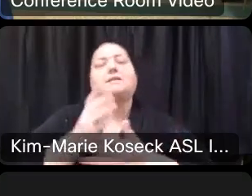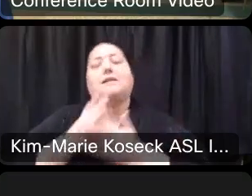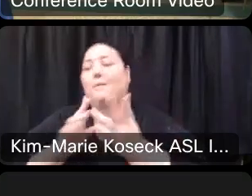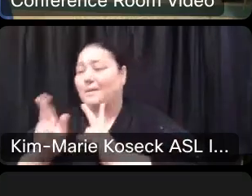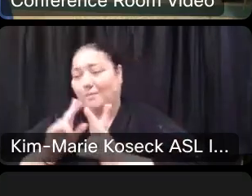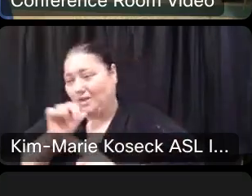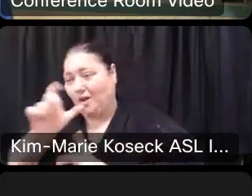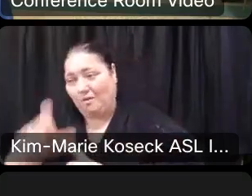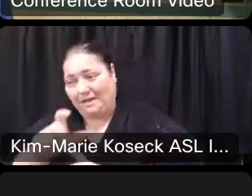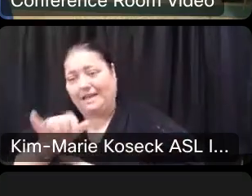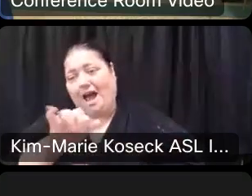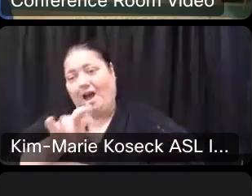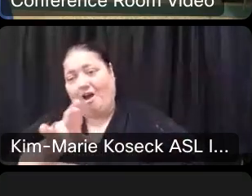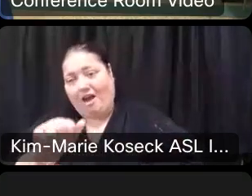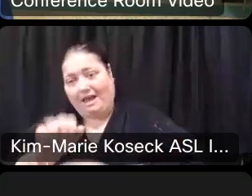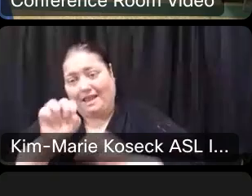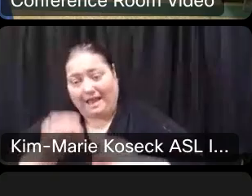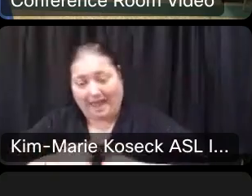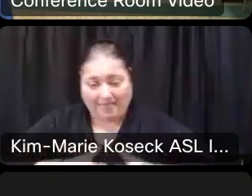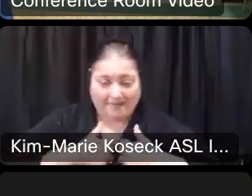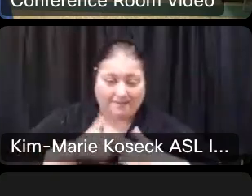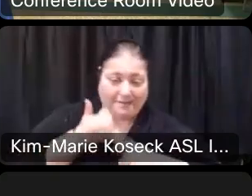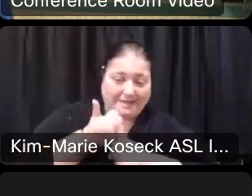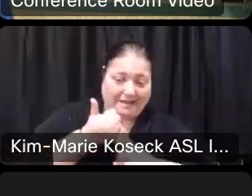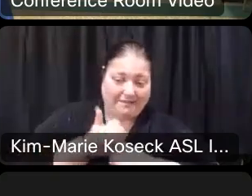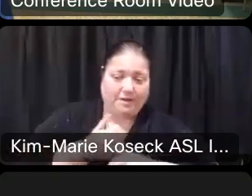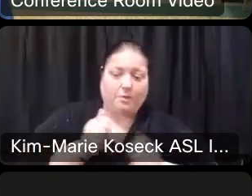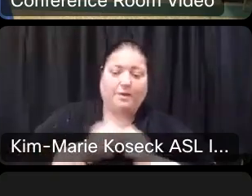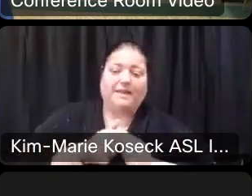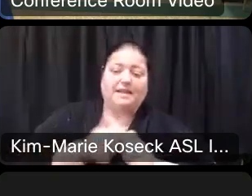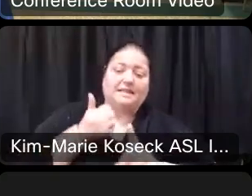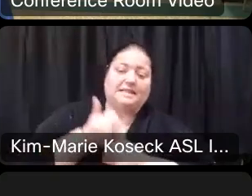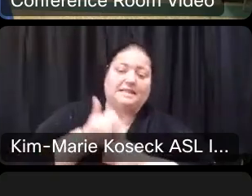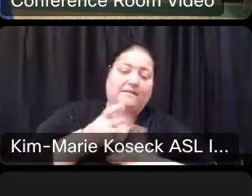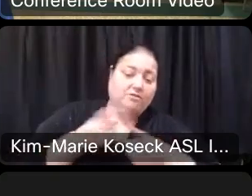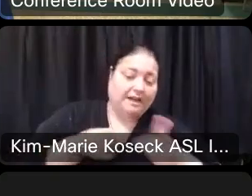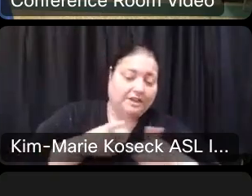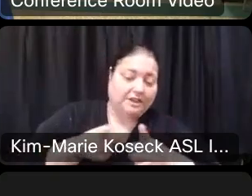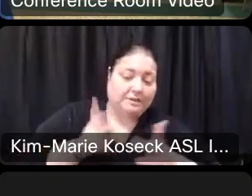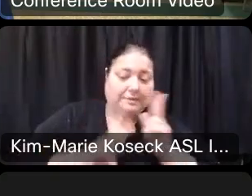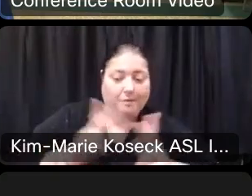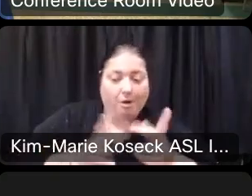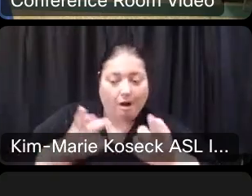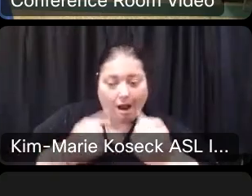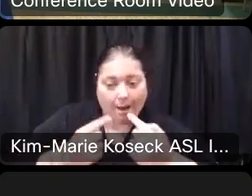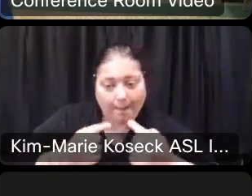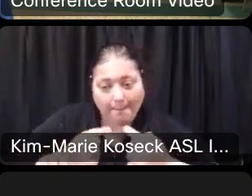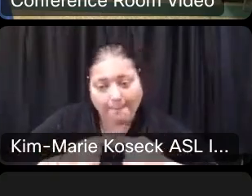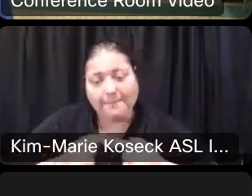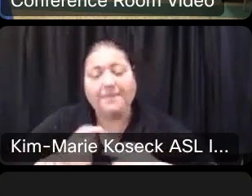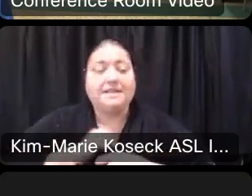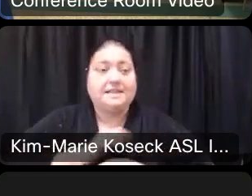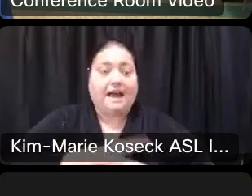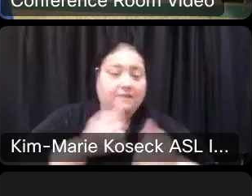that either. They can live on their own, but with like self-direction, people coming in, their staff coming